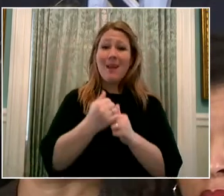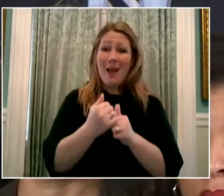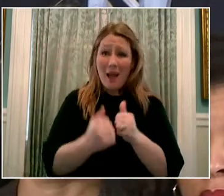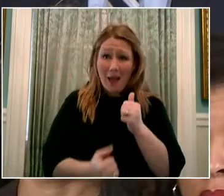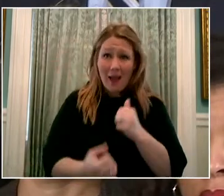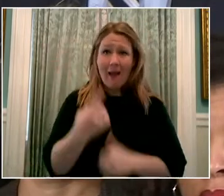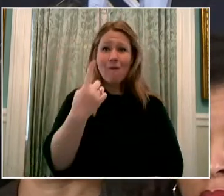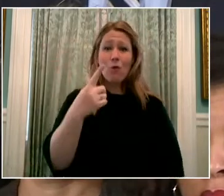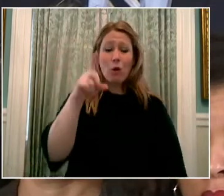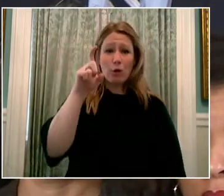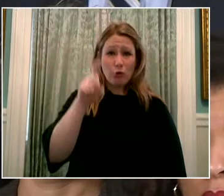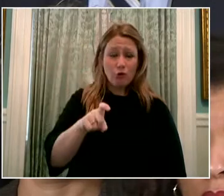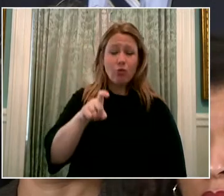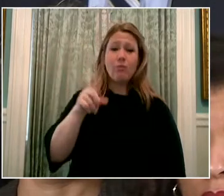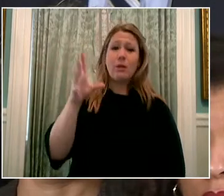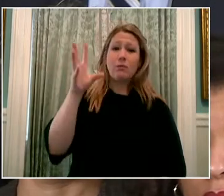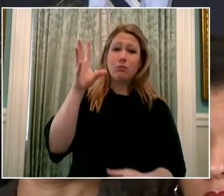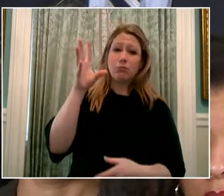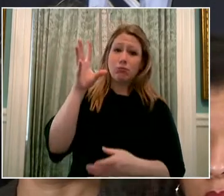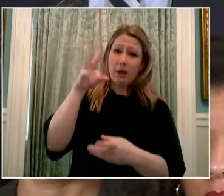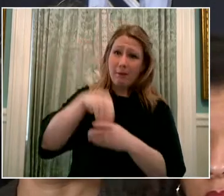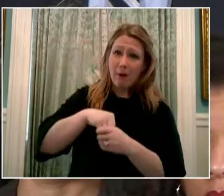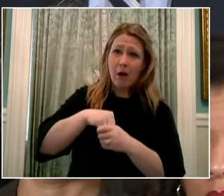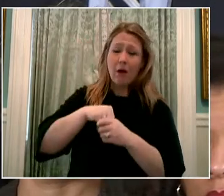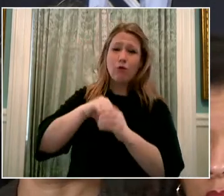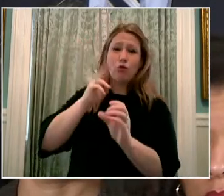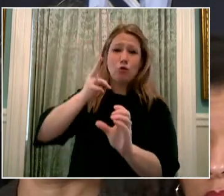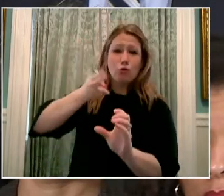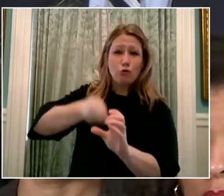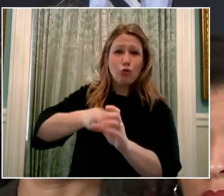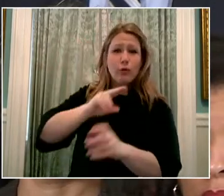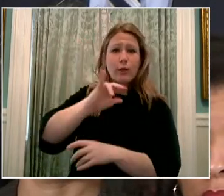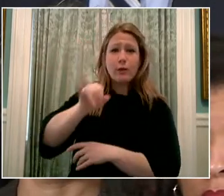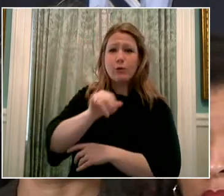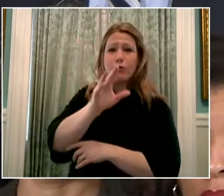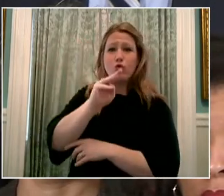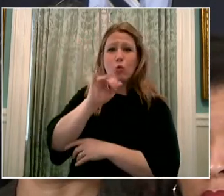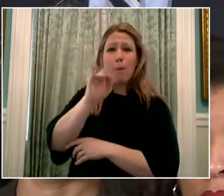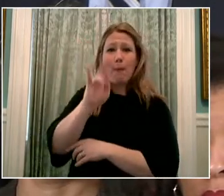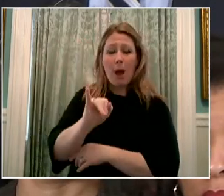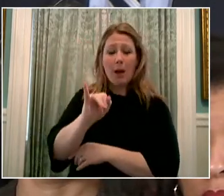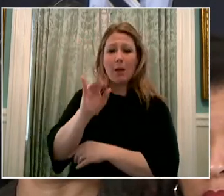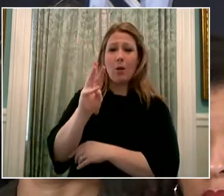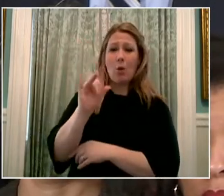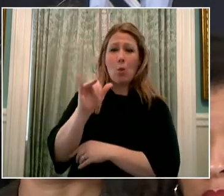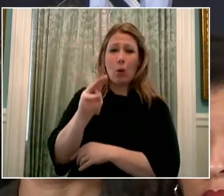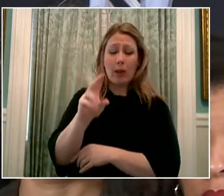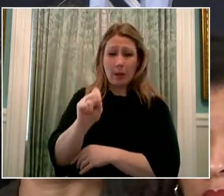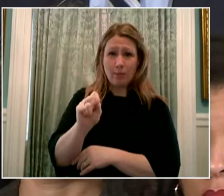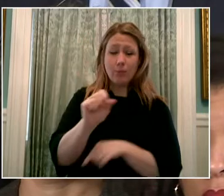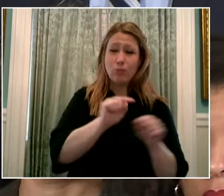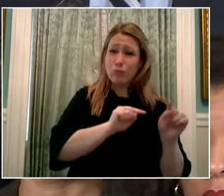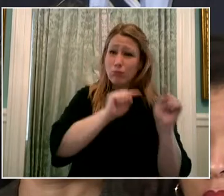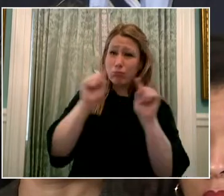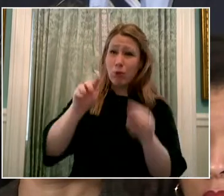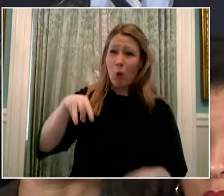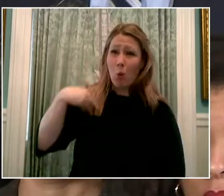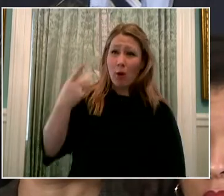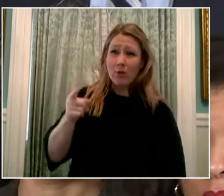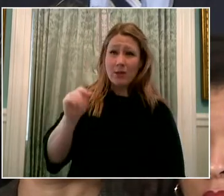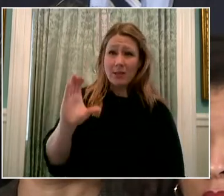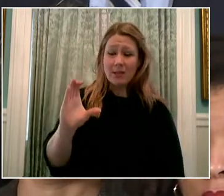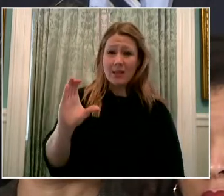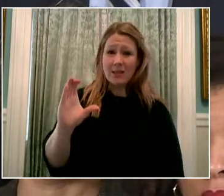Jumaane Williams. Instead of standing on the steps of City Hall, we should be standing on the steps of the White House